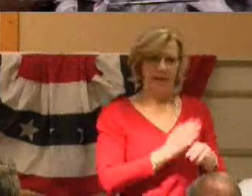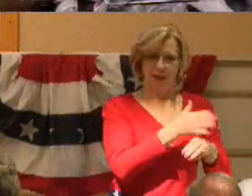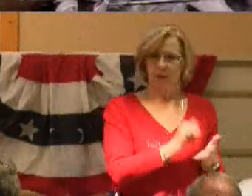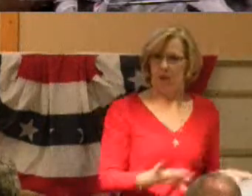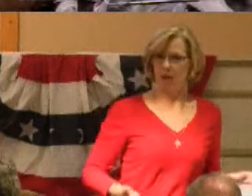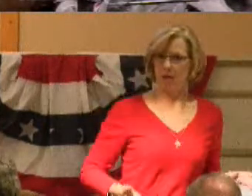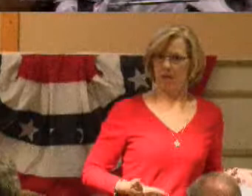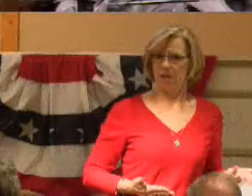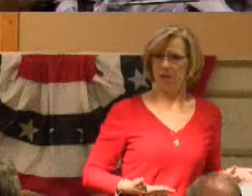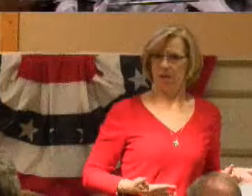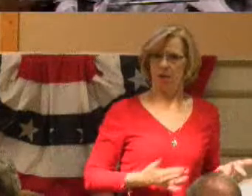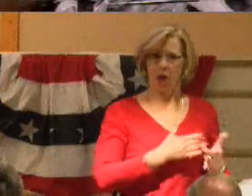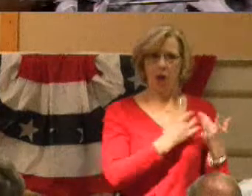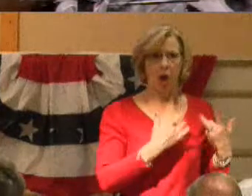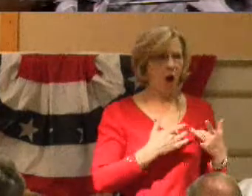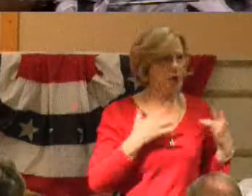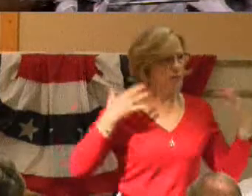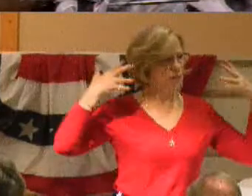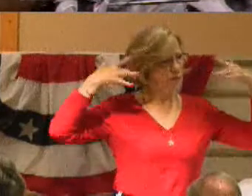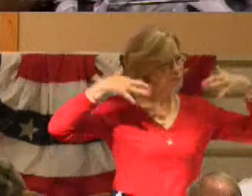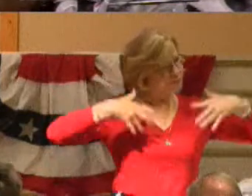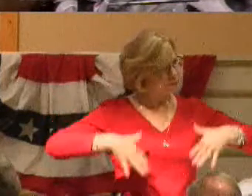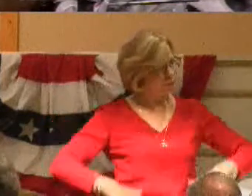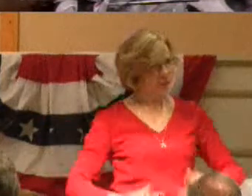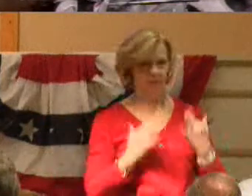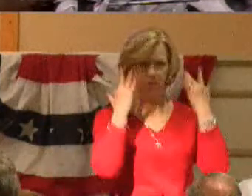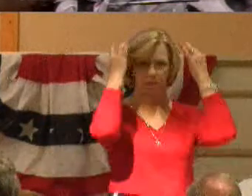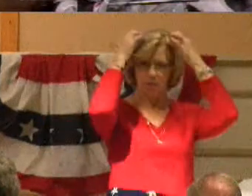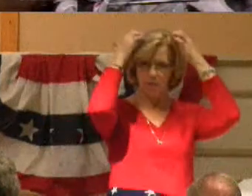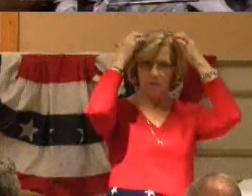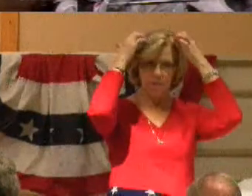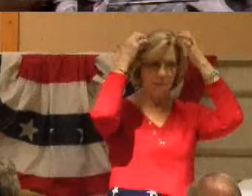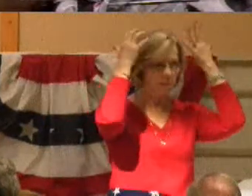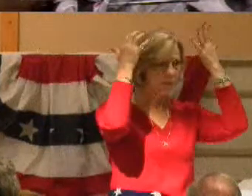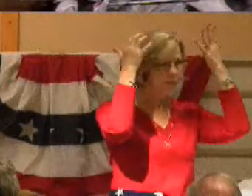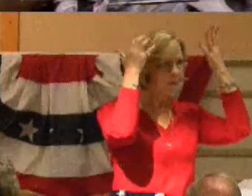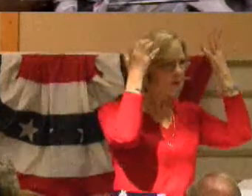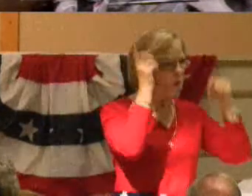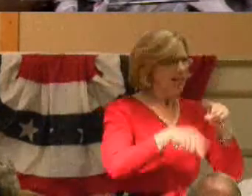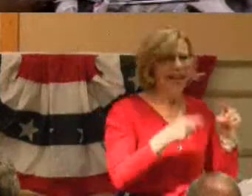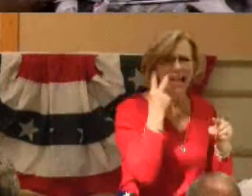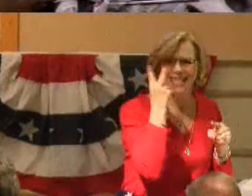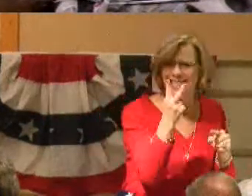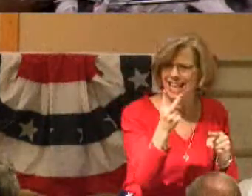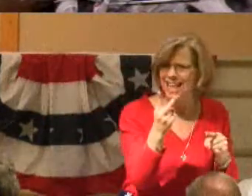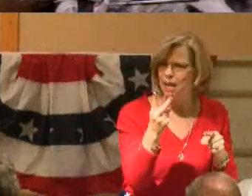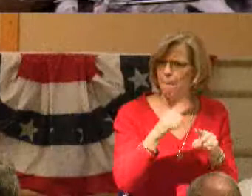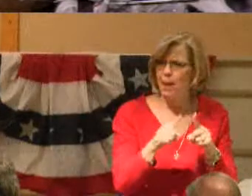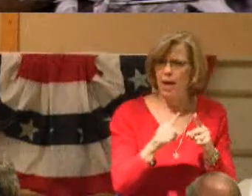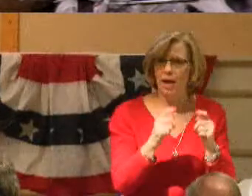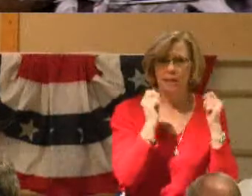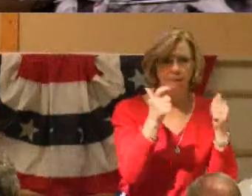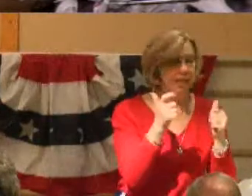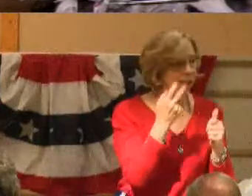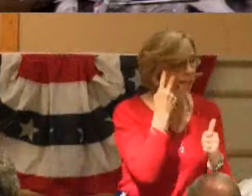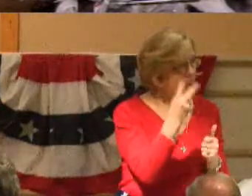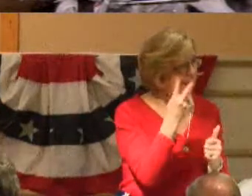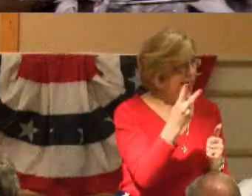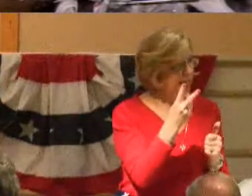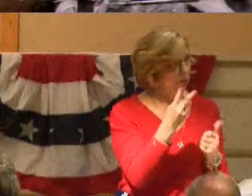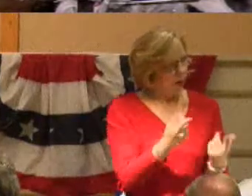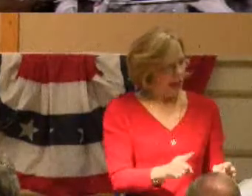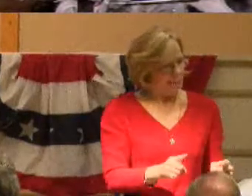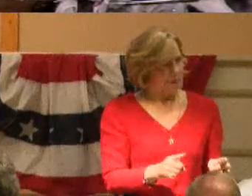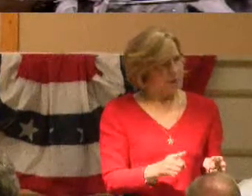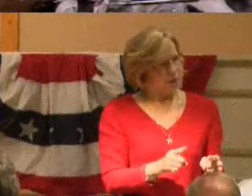become imprisoned to something that we cannot see, but yet we have certainly experienced the effects of